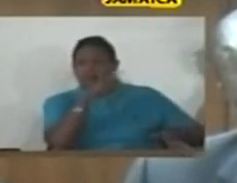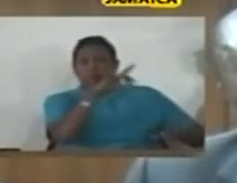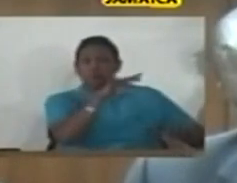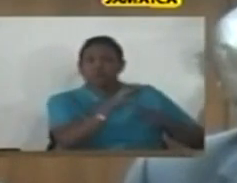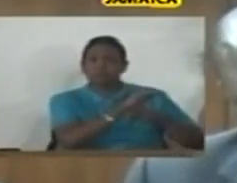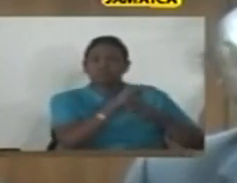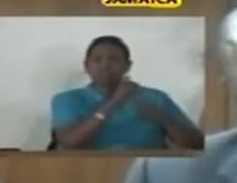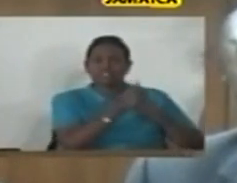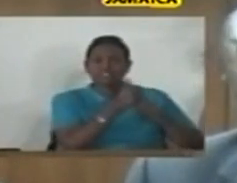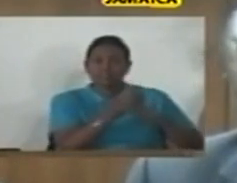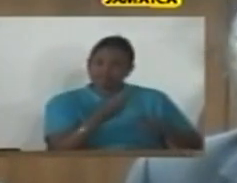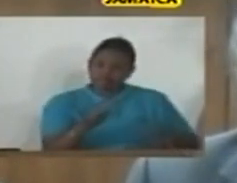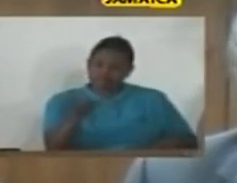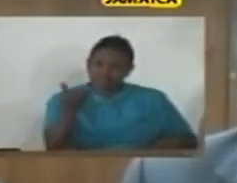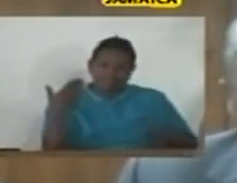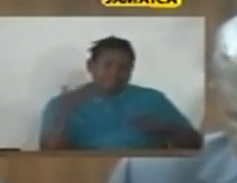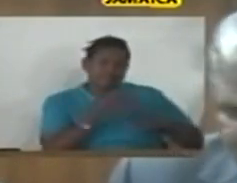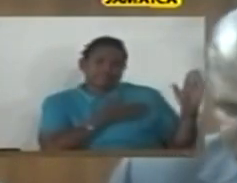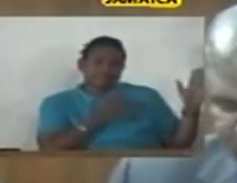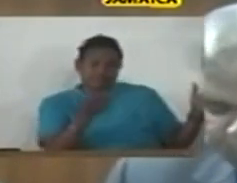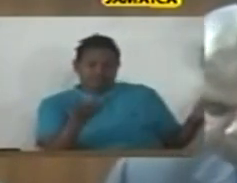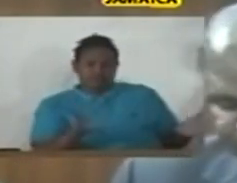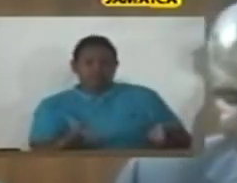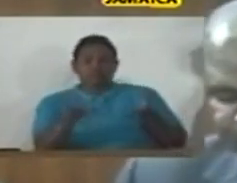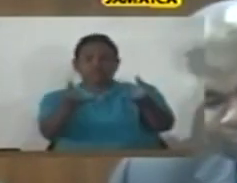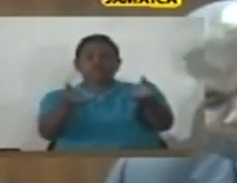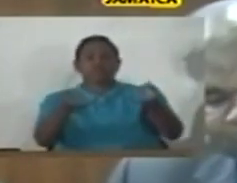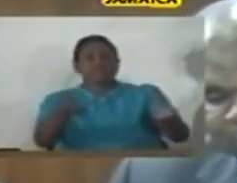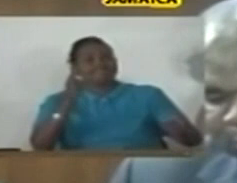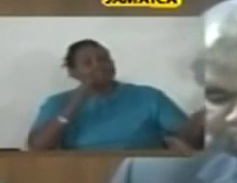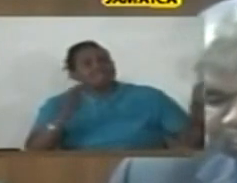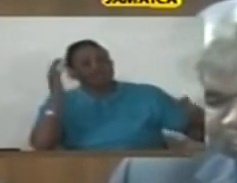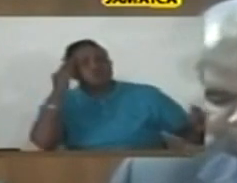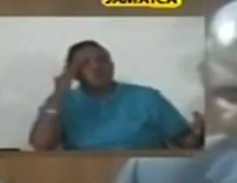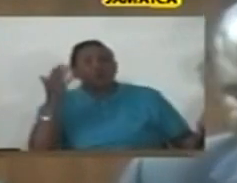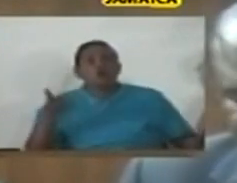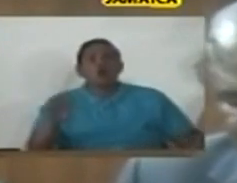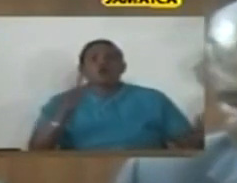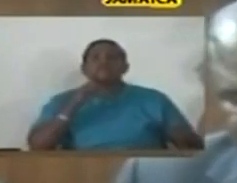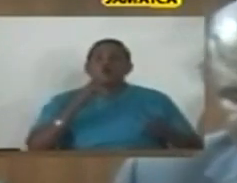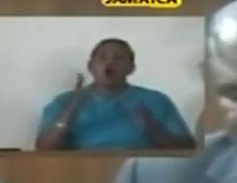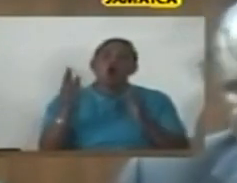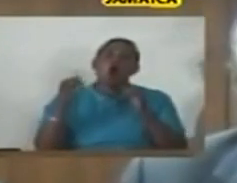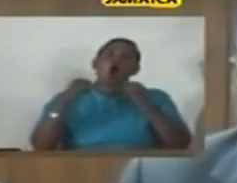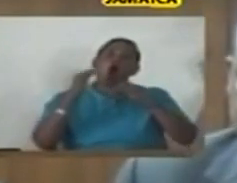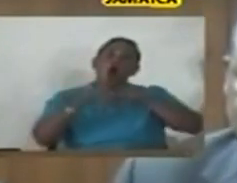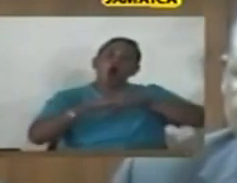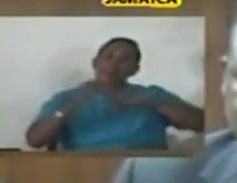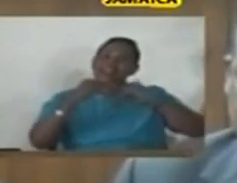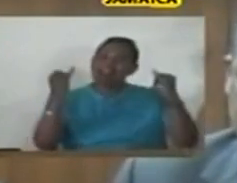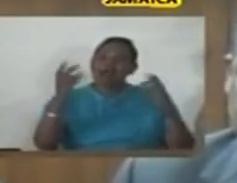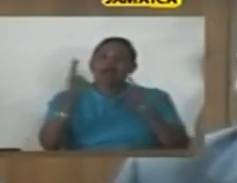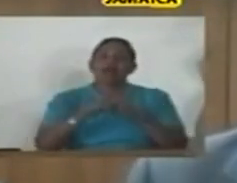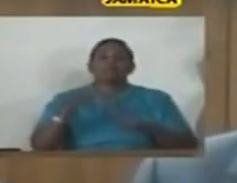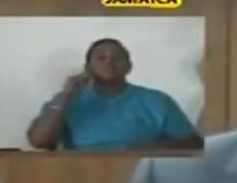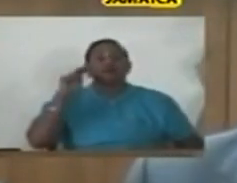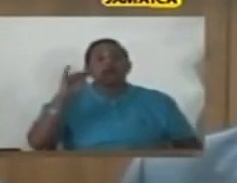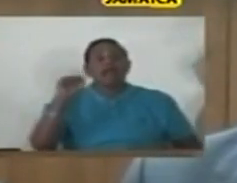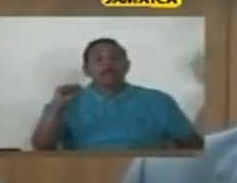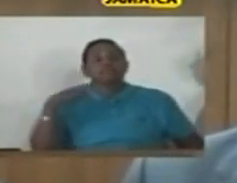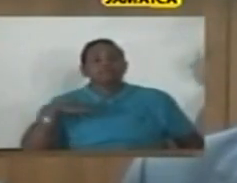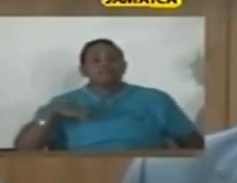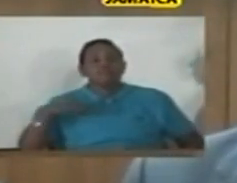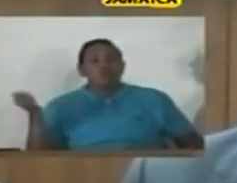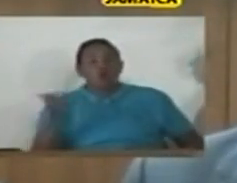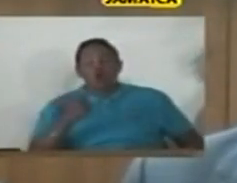into the palm of our citizens' hands, we intend to allow for the online application for all NIS benefits.